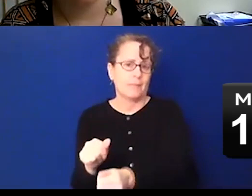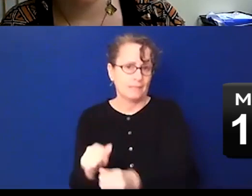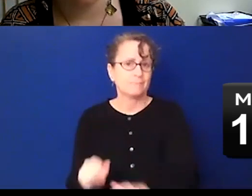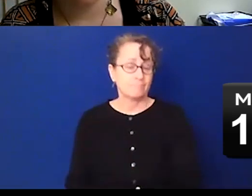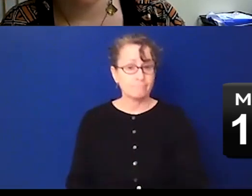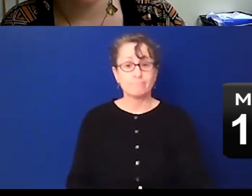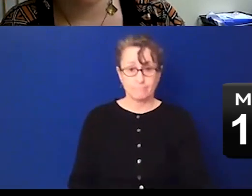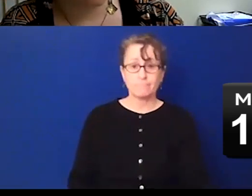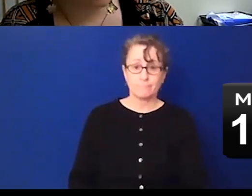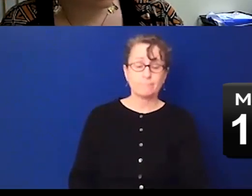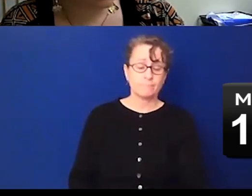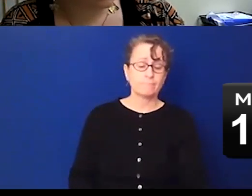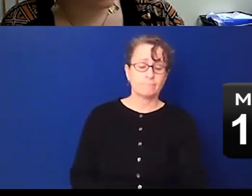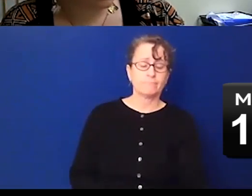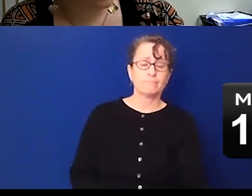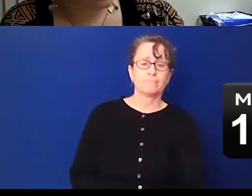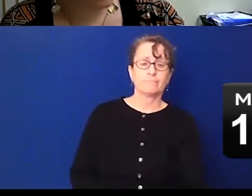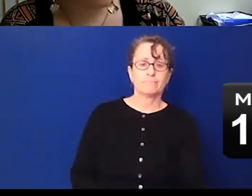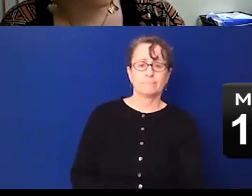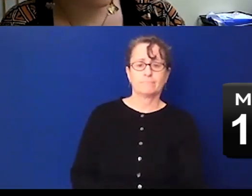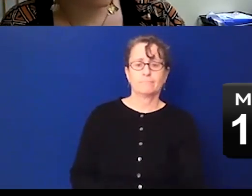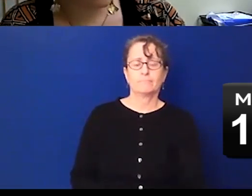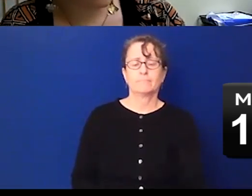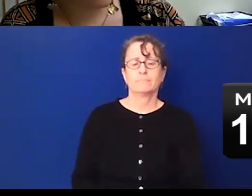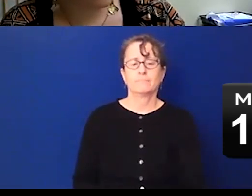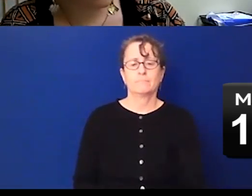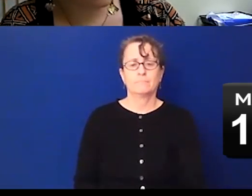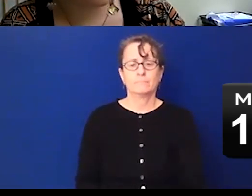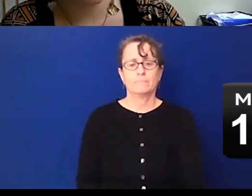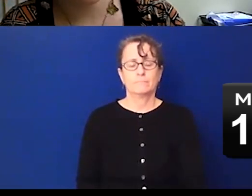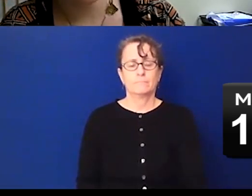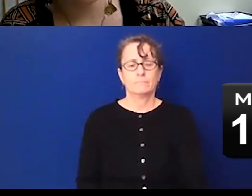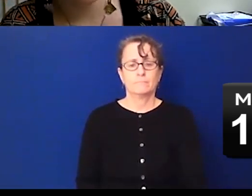number that we think is an appropriate amount and you can decide whether that looks reasonable to you.